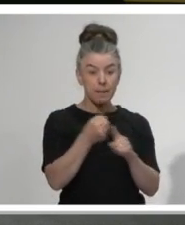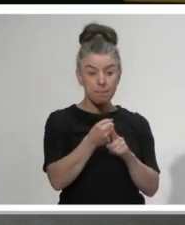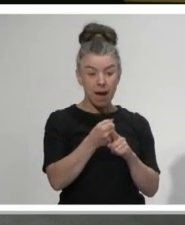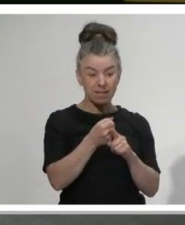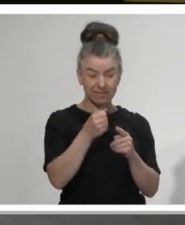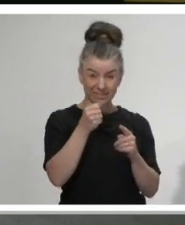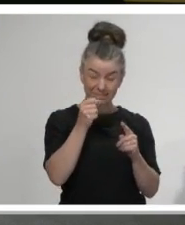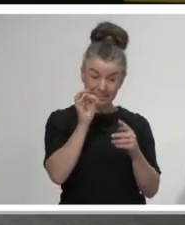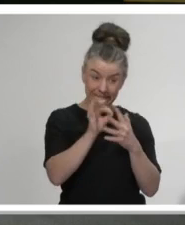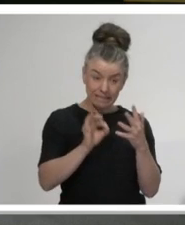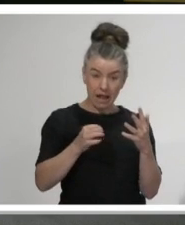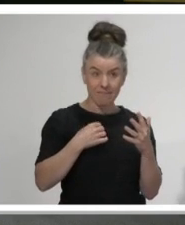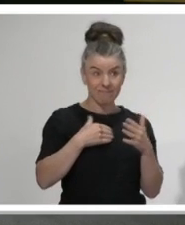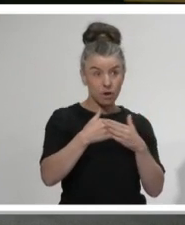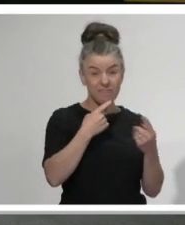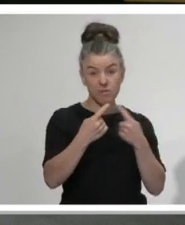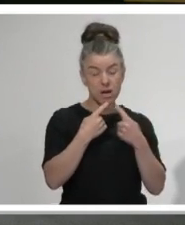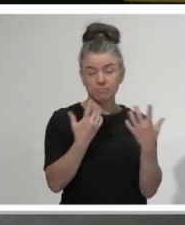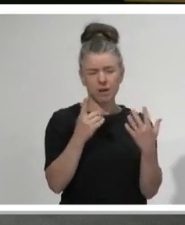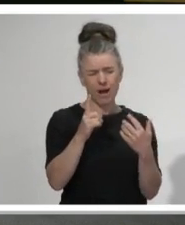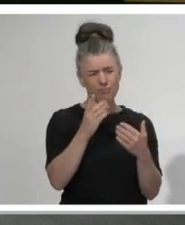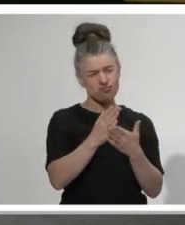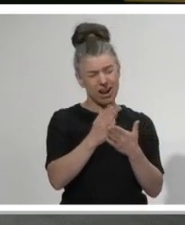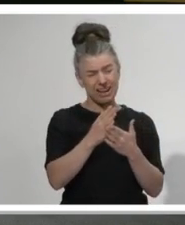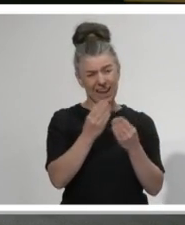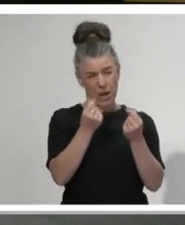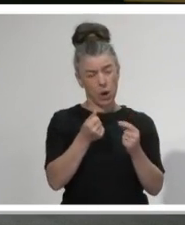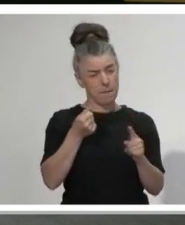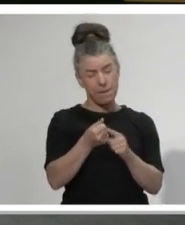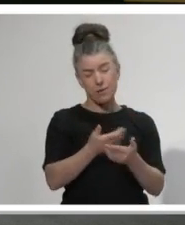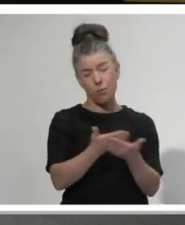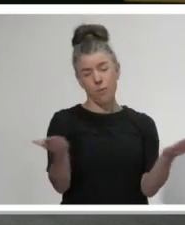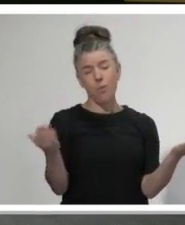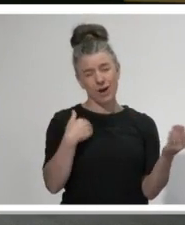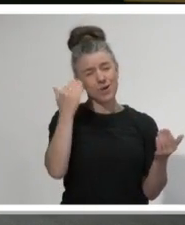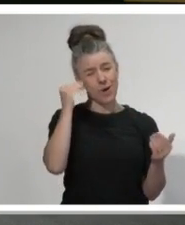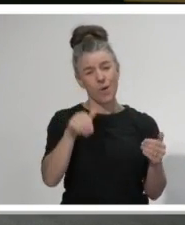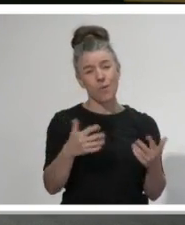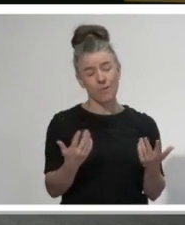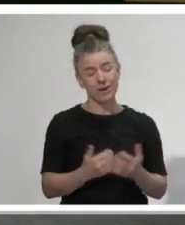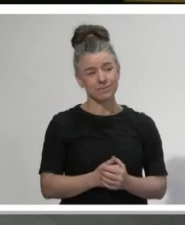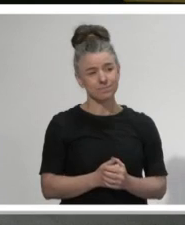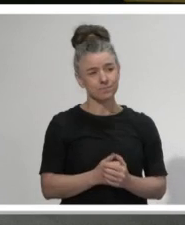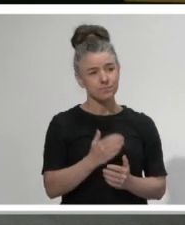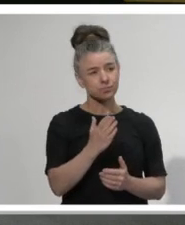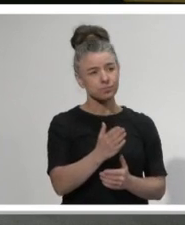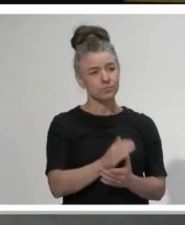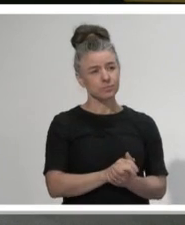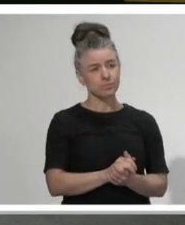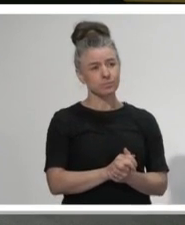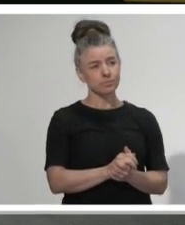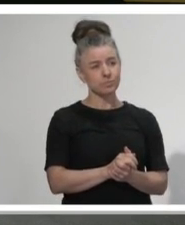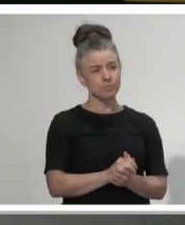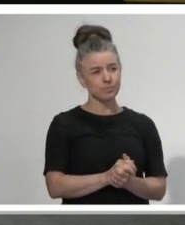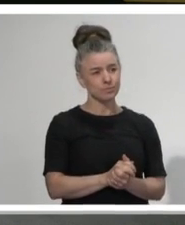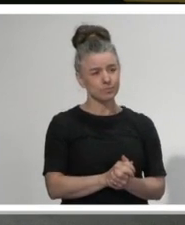but we all know that this is an economic shock that's going to affect a lot of New Zealanders. Another slightly random question from a colleague. The